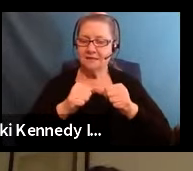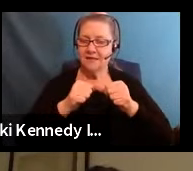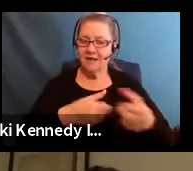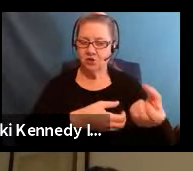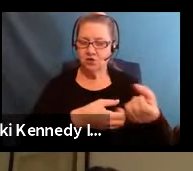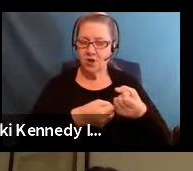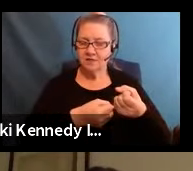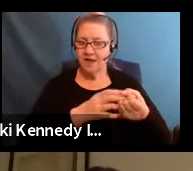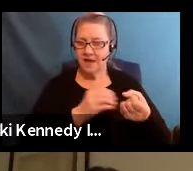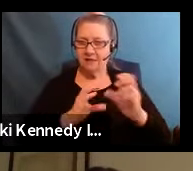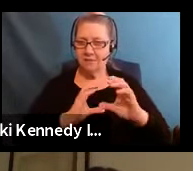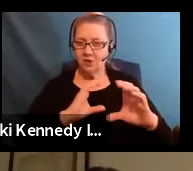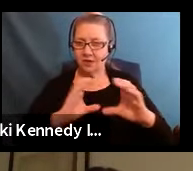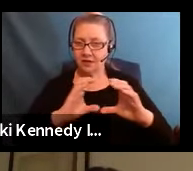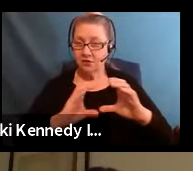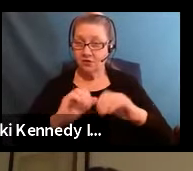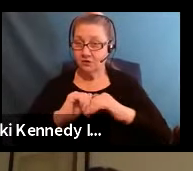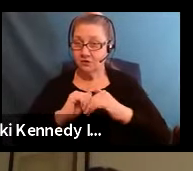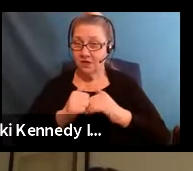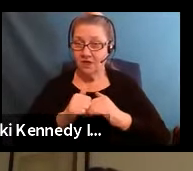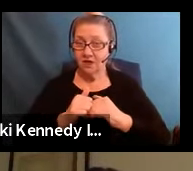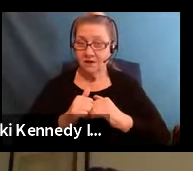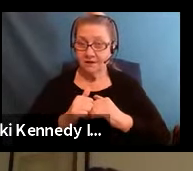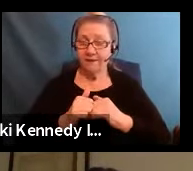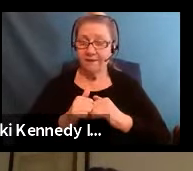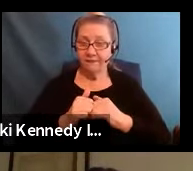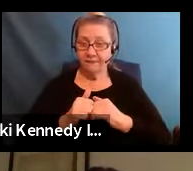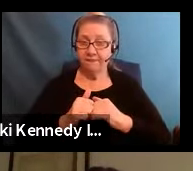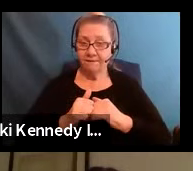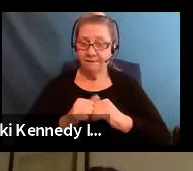communication is some